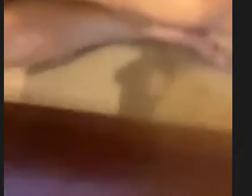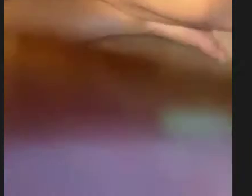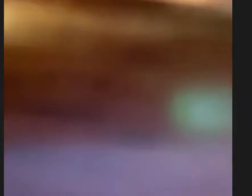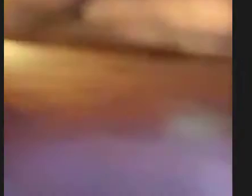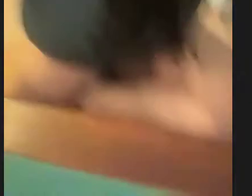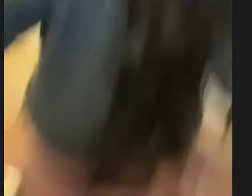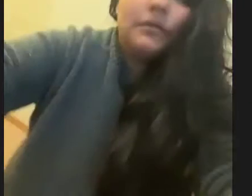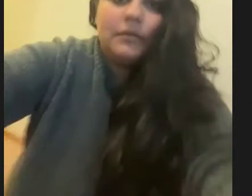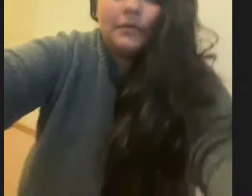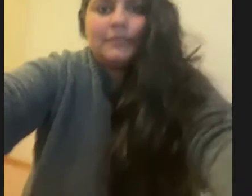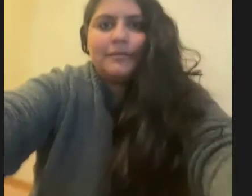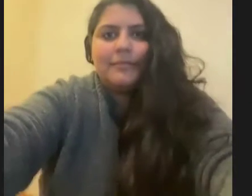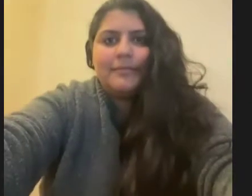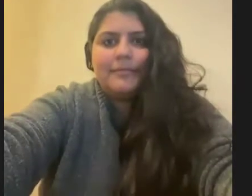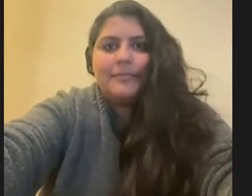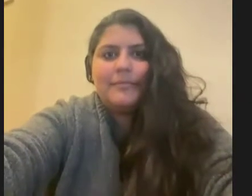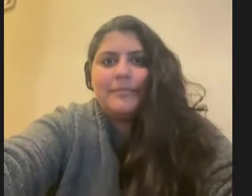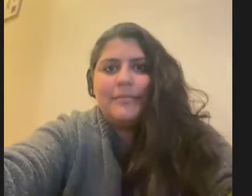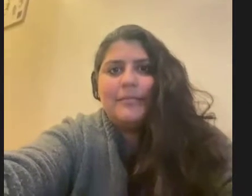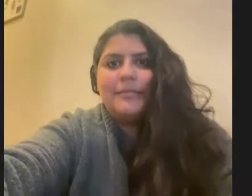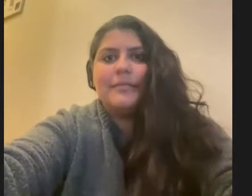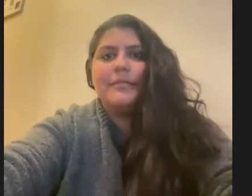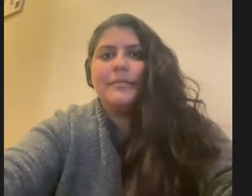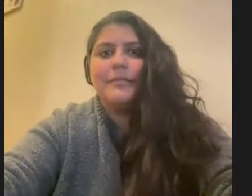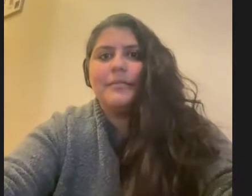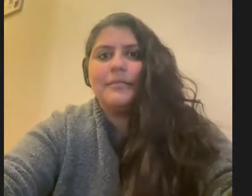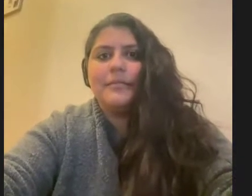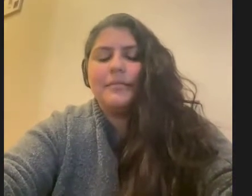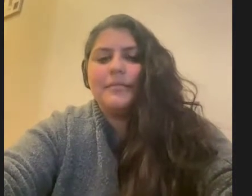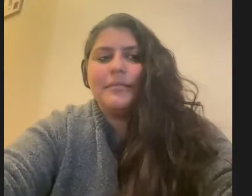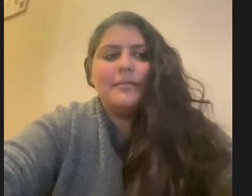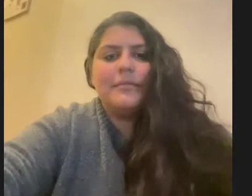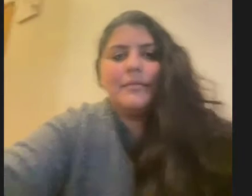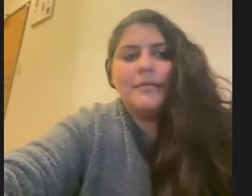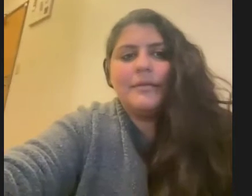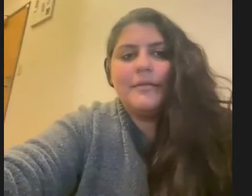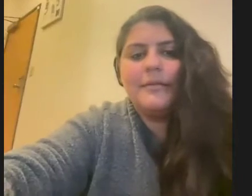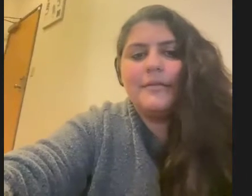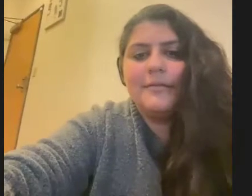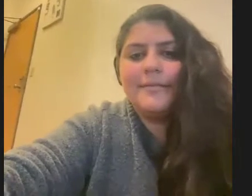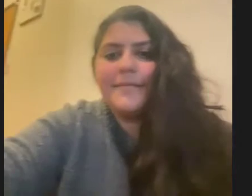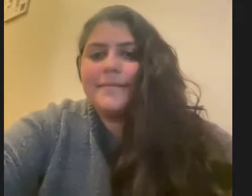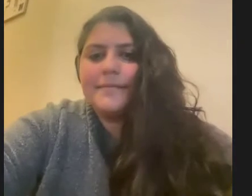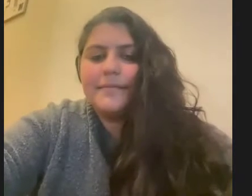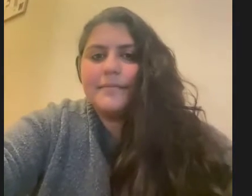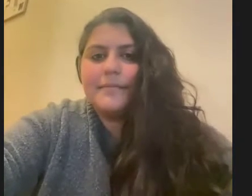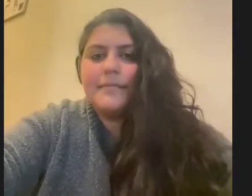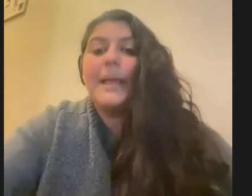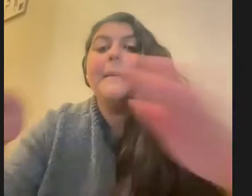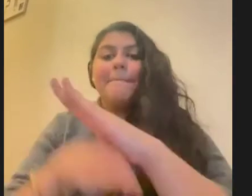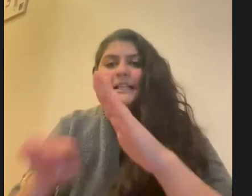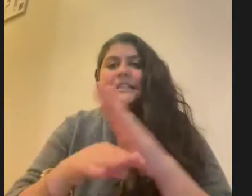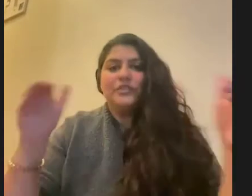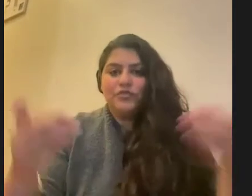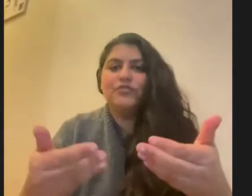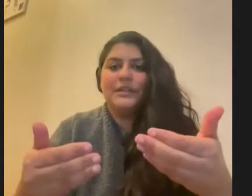and we're doing a lot of like just basic introduction to studying that, because there's a lot of stuff that we have to know first before we can